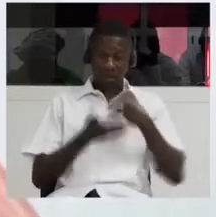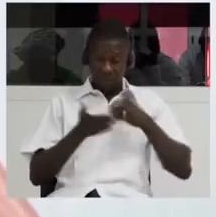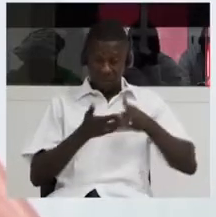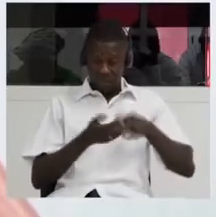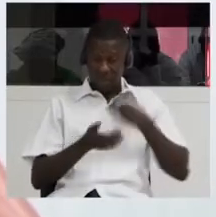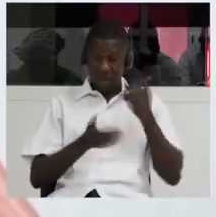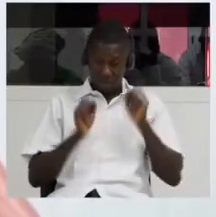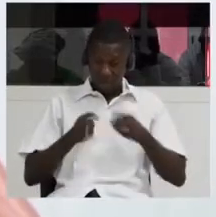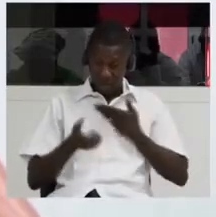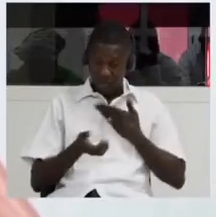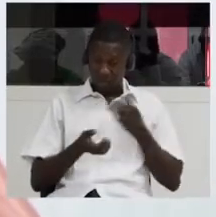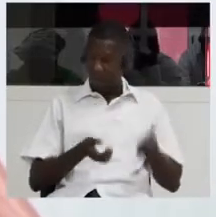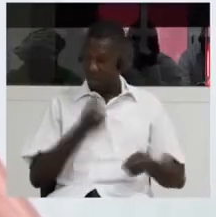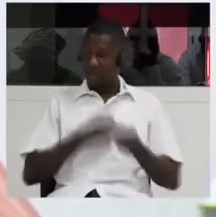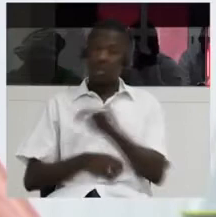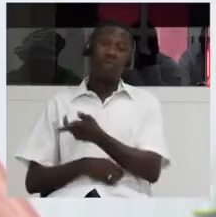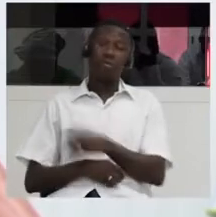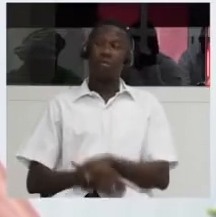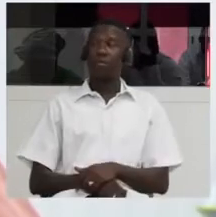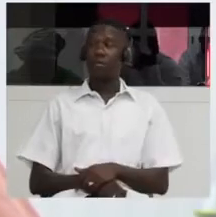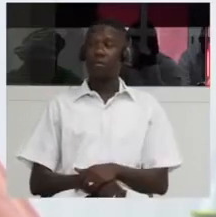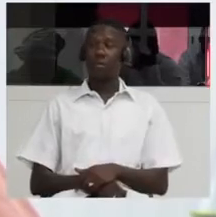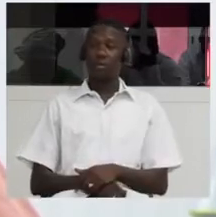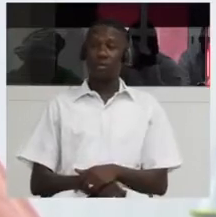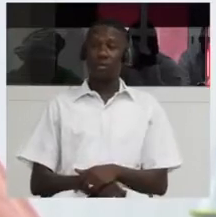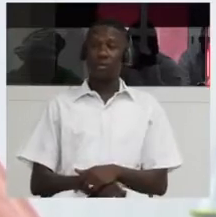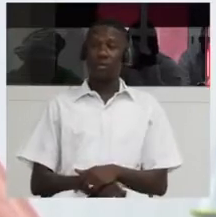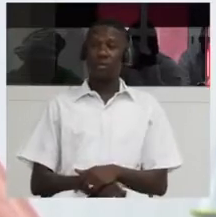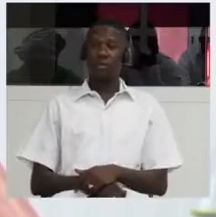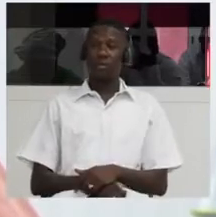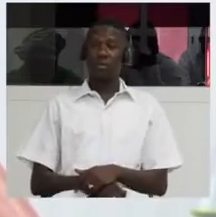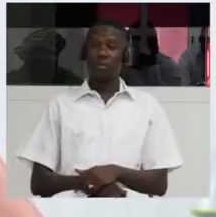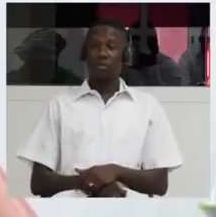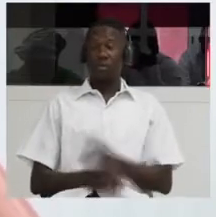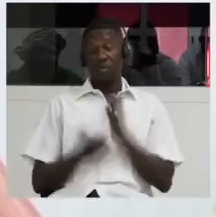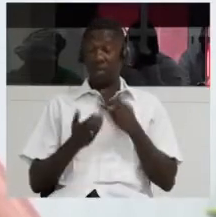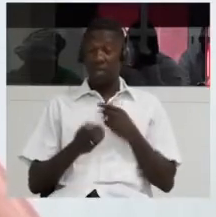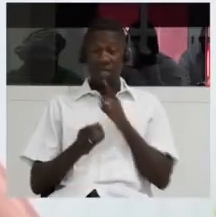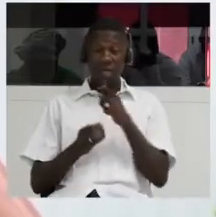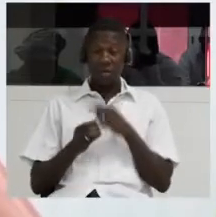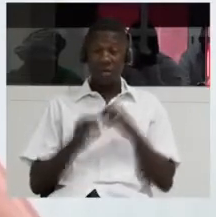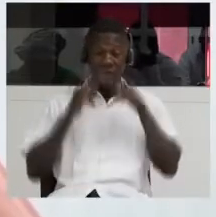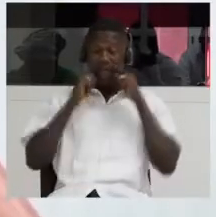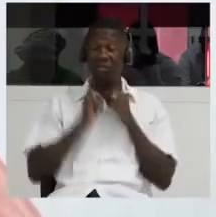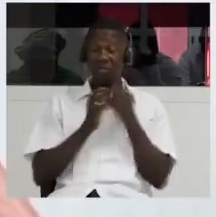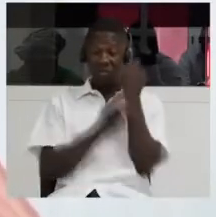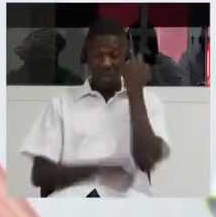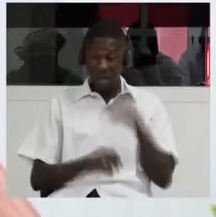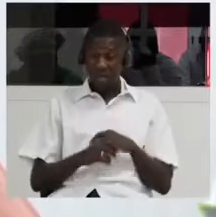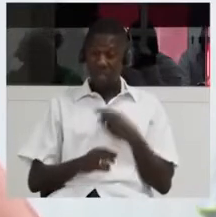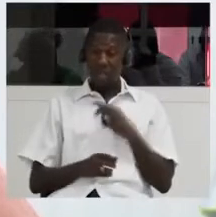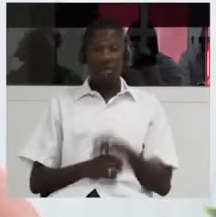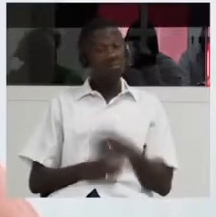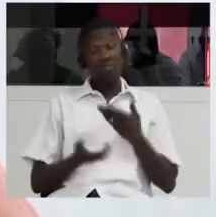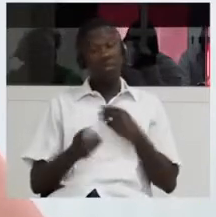$15. He was that broke? Not that. We were very poor then. Imagine an officer, if an officer can emphasize on